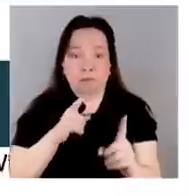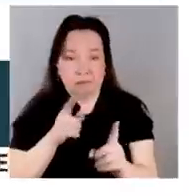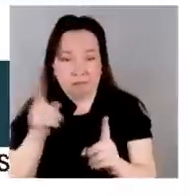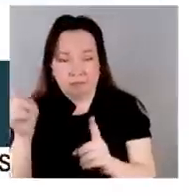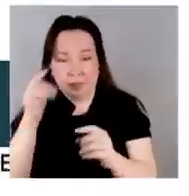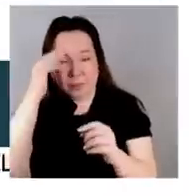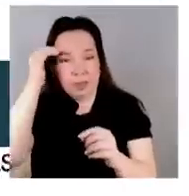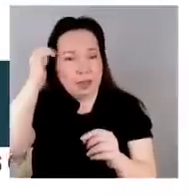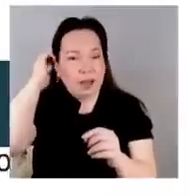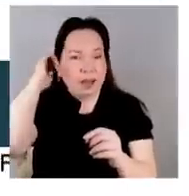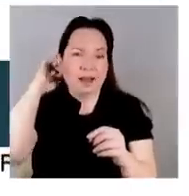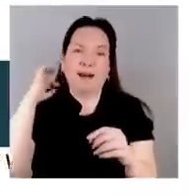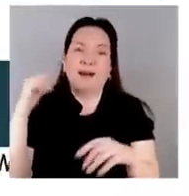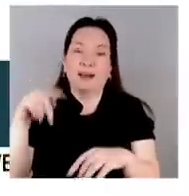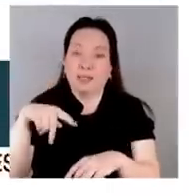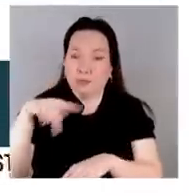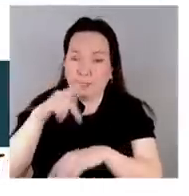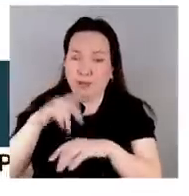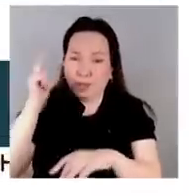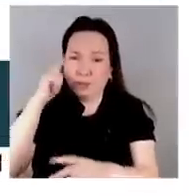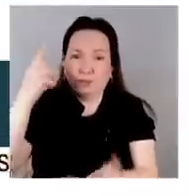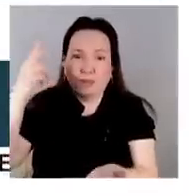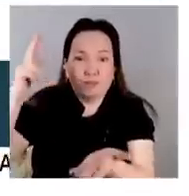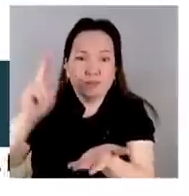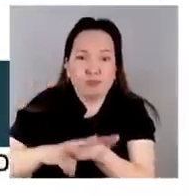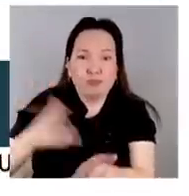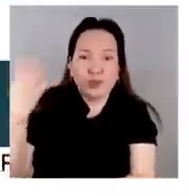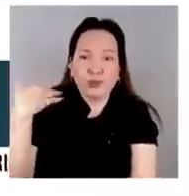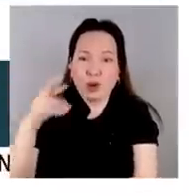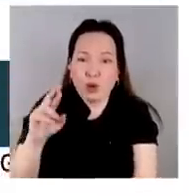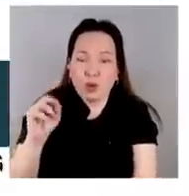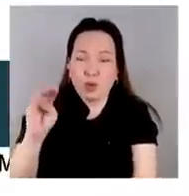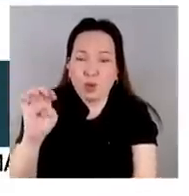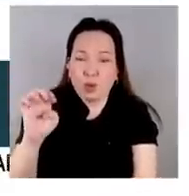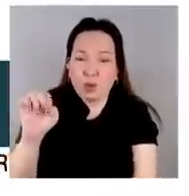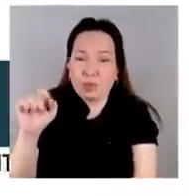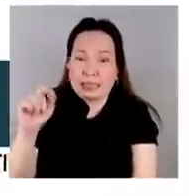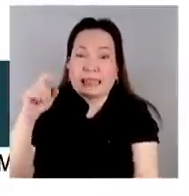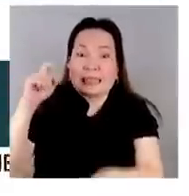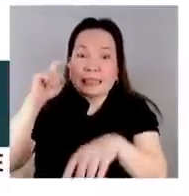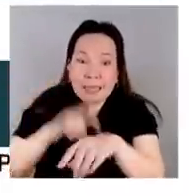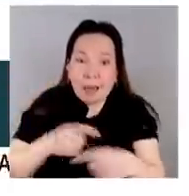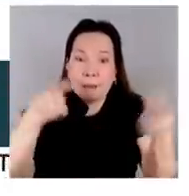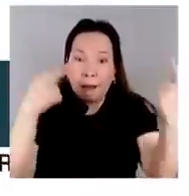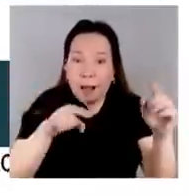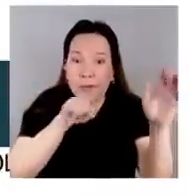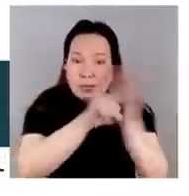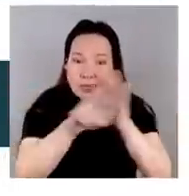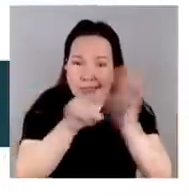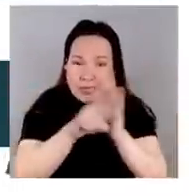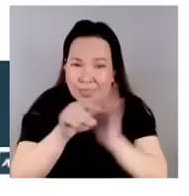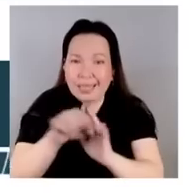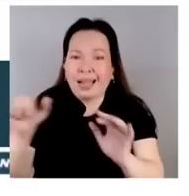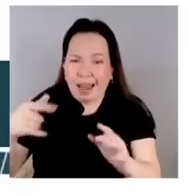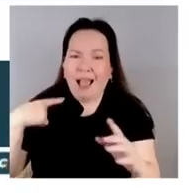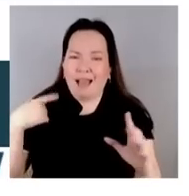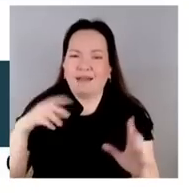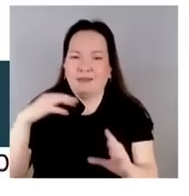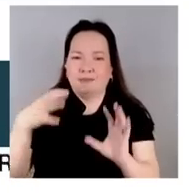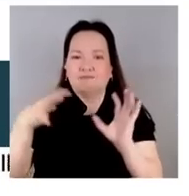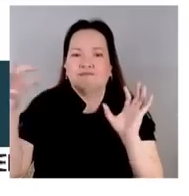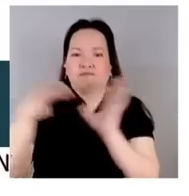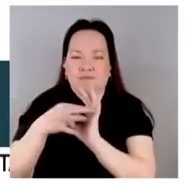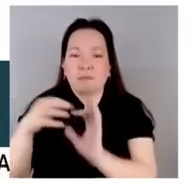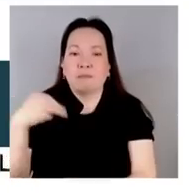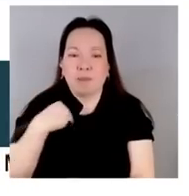with obligations to be, you know, held accountable for the crimes that were committed during the period of time that the Philippine government was a